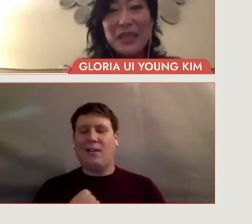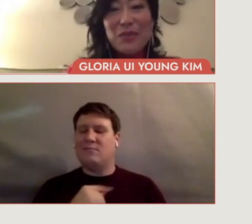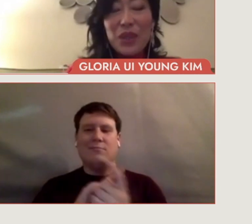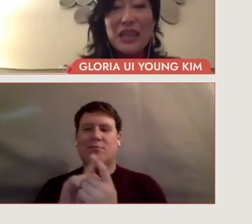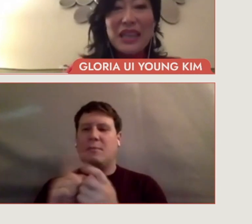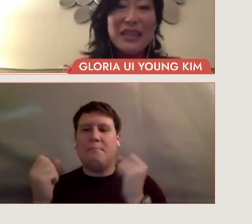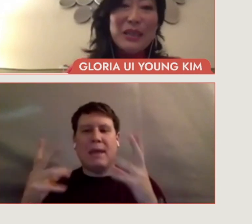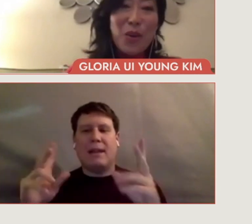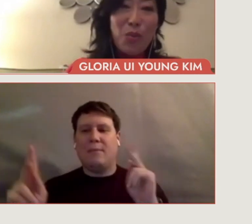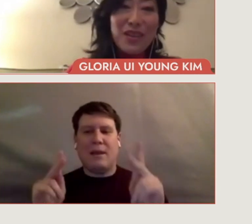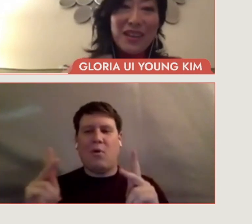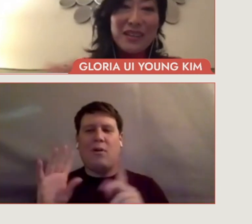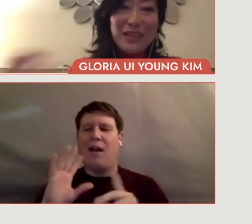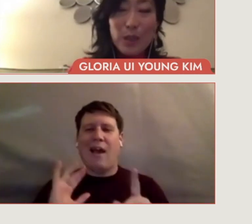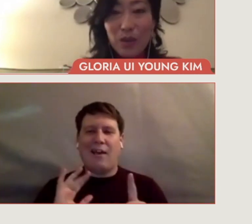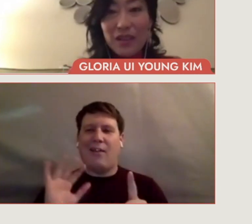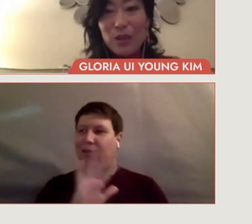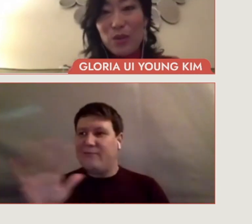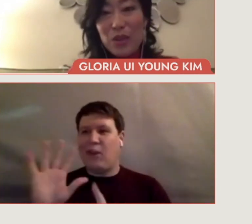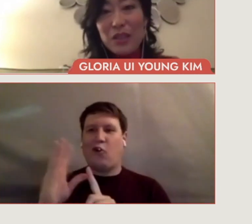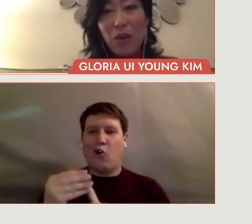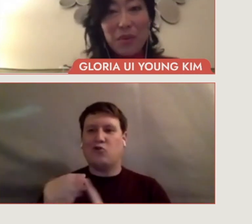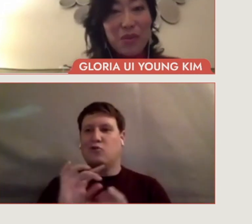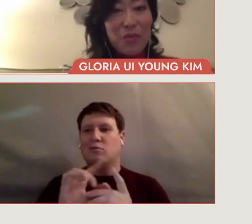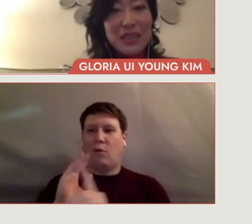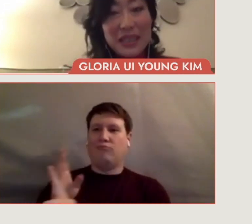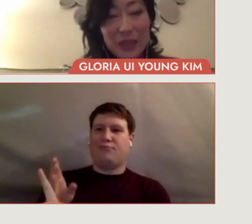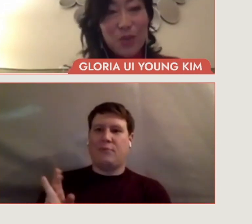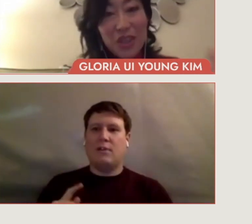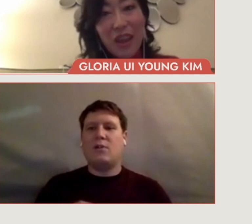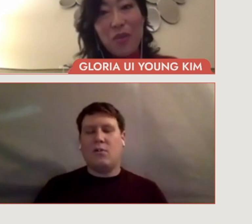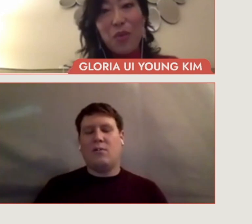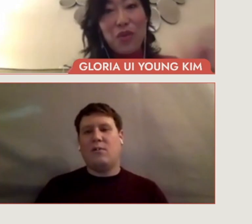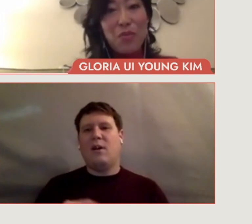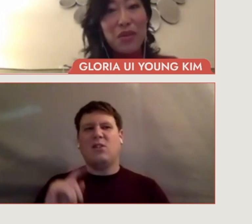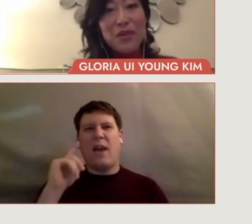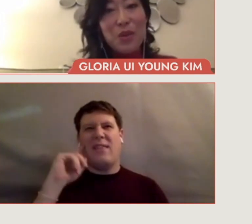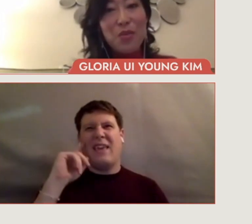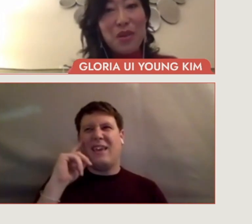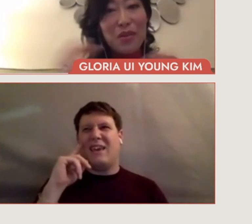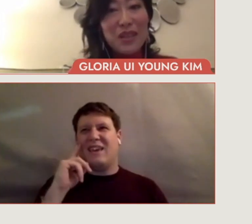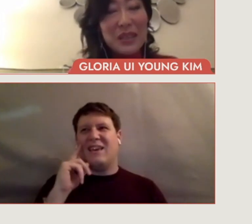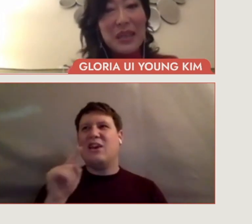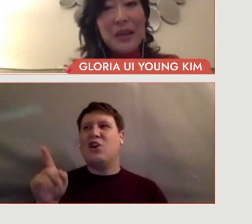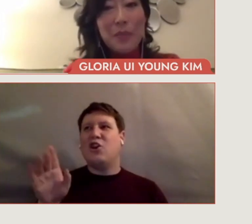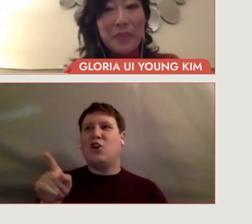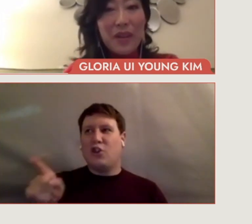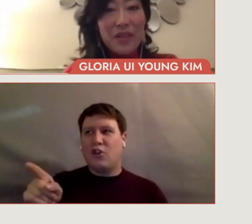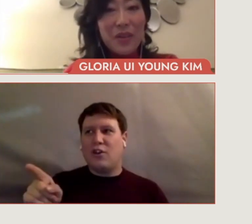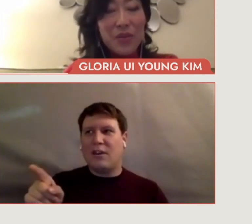I just really needed to incorporate that into the story. And so she probably mm-hmm. would have been six when she came over with her mother, so her mother is